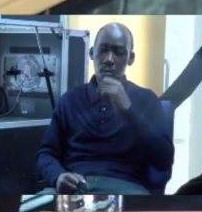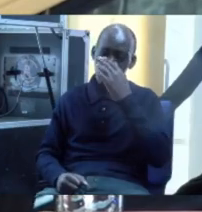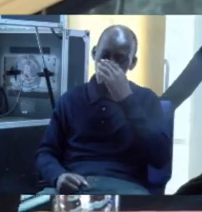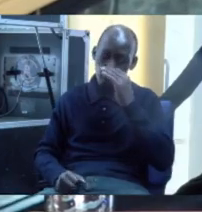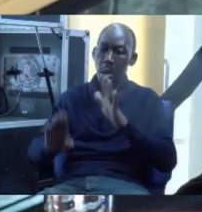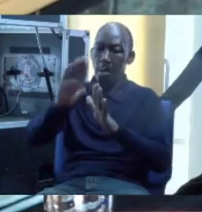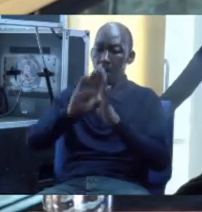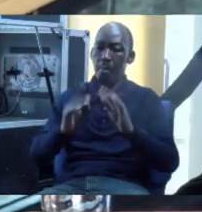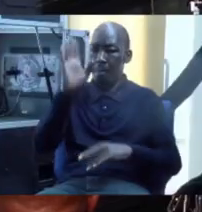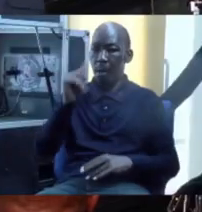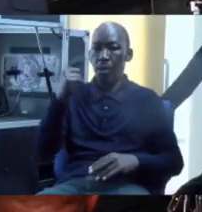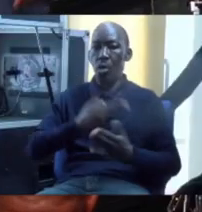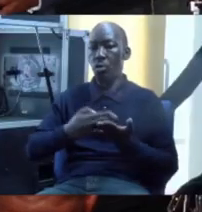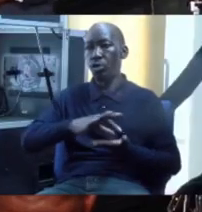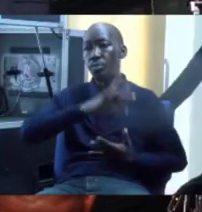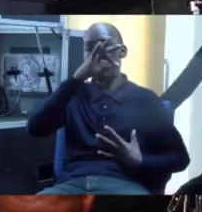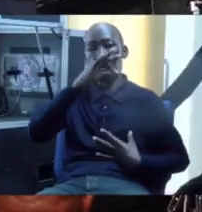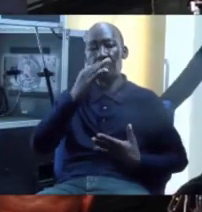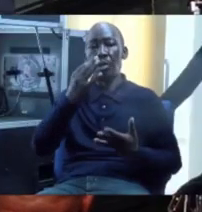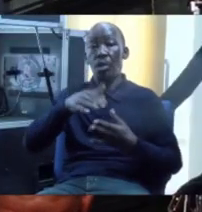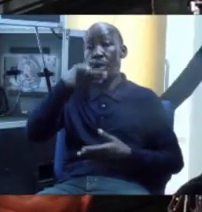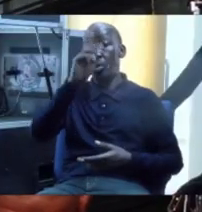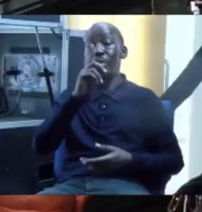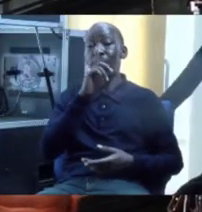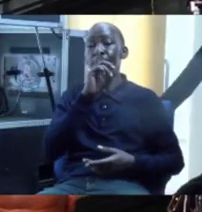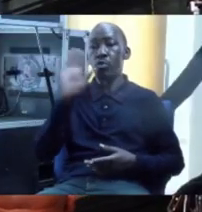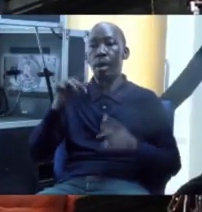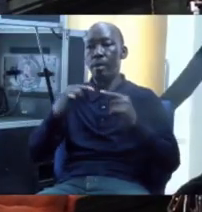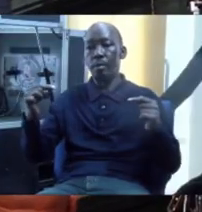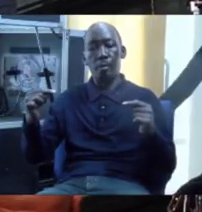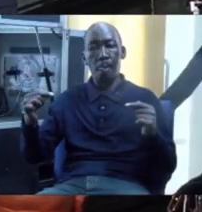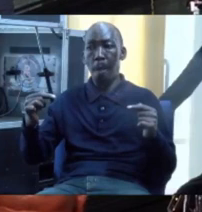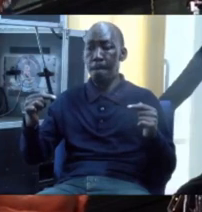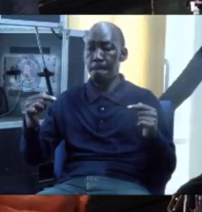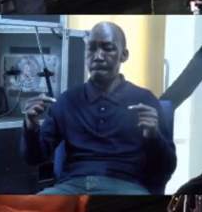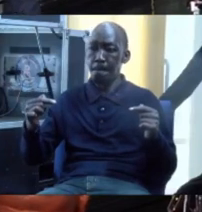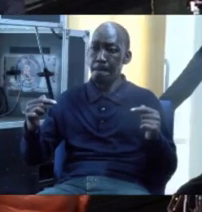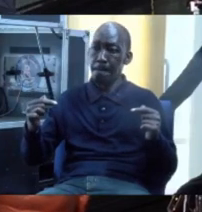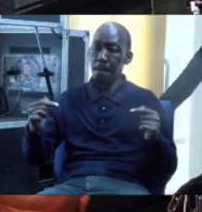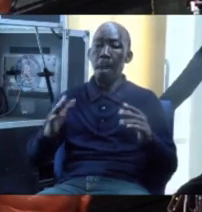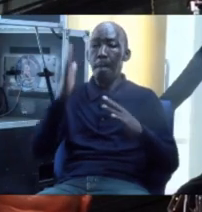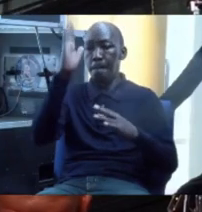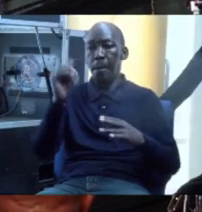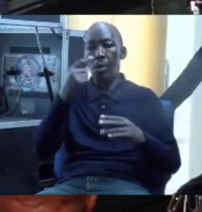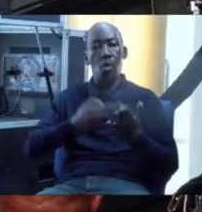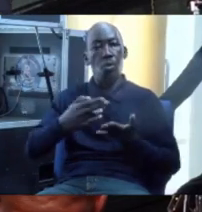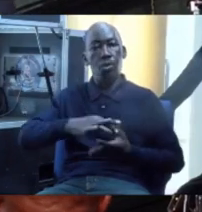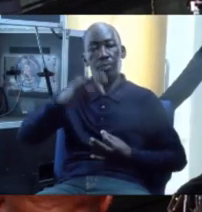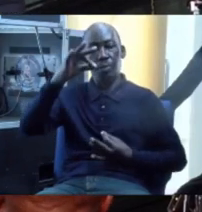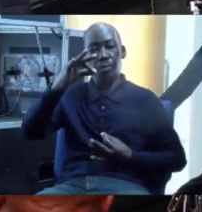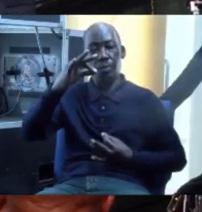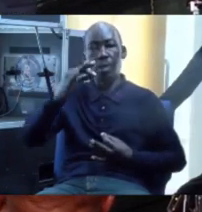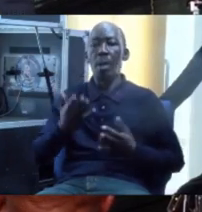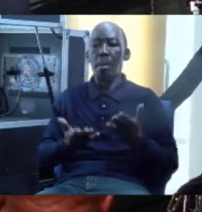By the Holy Spirit, kwa roho mtakatifu, may God silence your enemies. Ebu Bwana akanyamazisha adui zako. By the Holy Spirit, kupitia roho mtakatifu, may